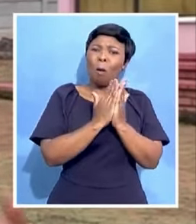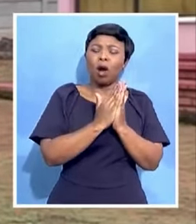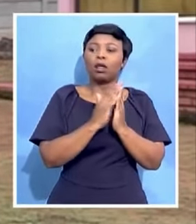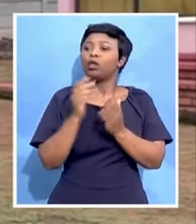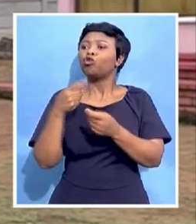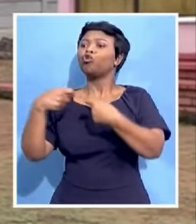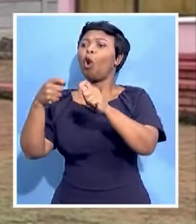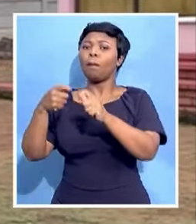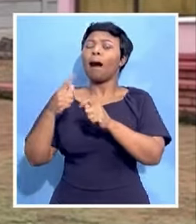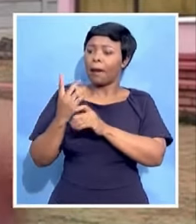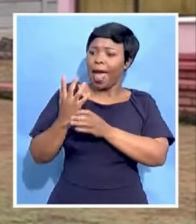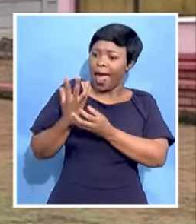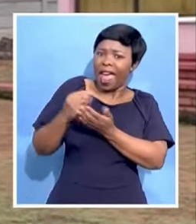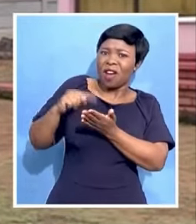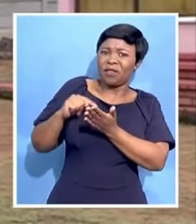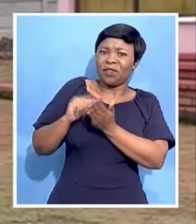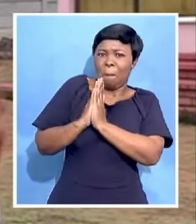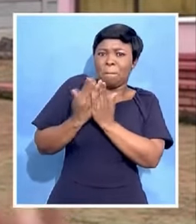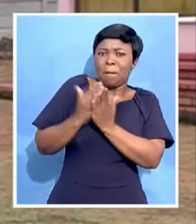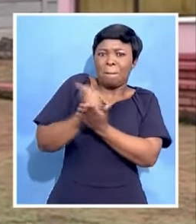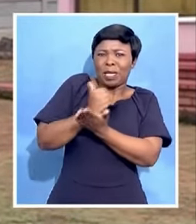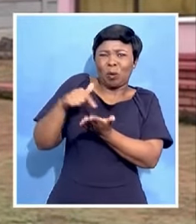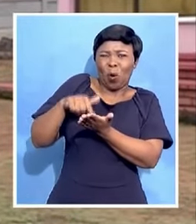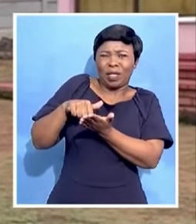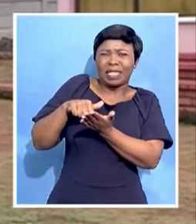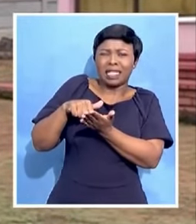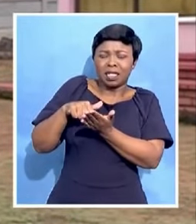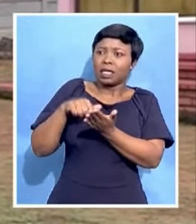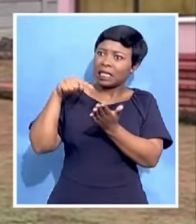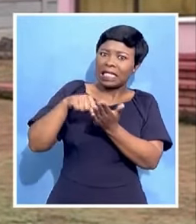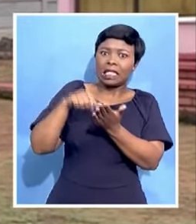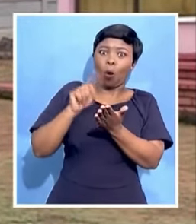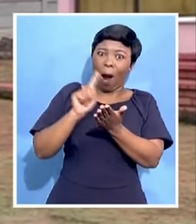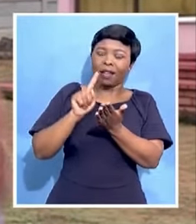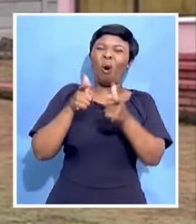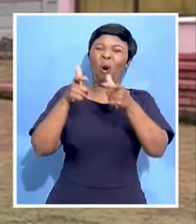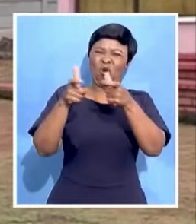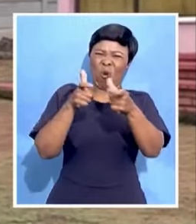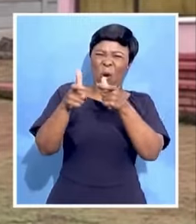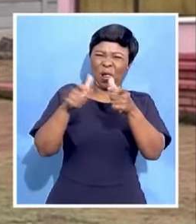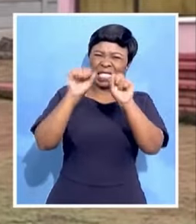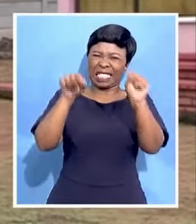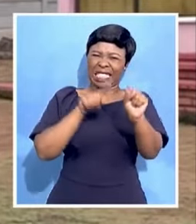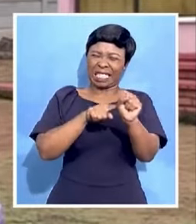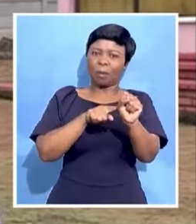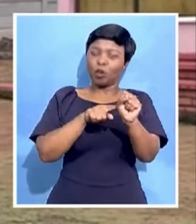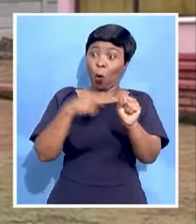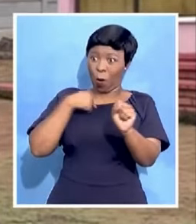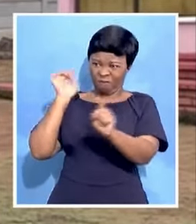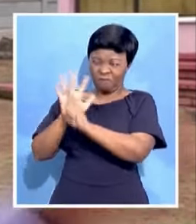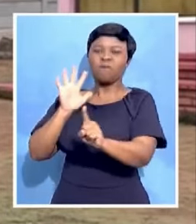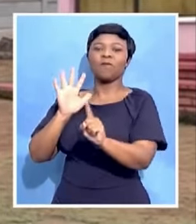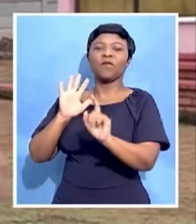was a system of control, or the tool of control. So we attacked that. Then we said that